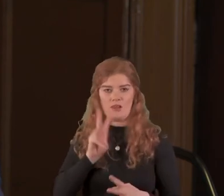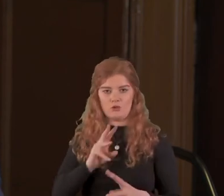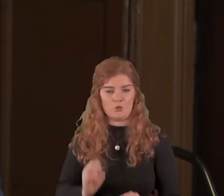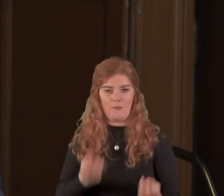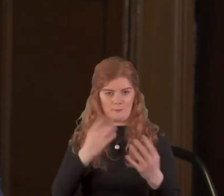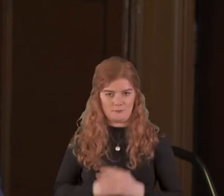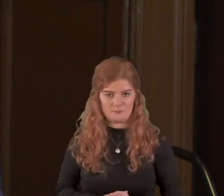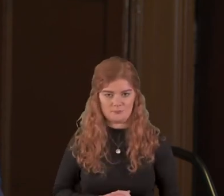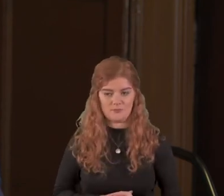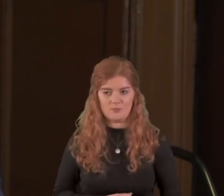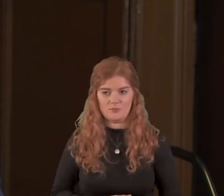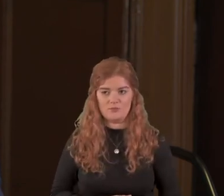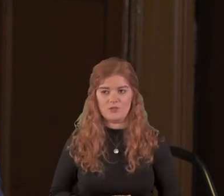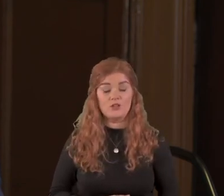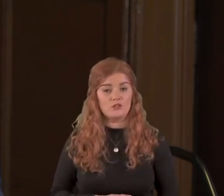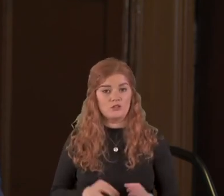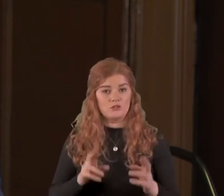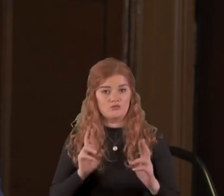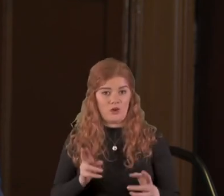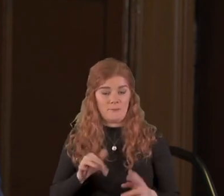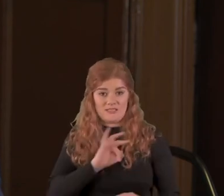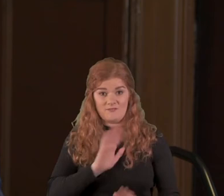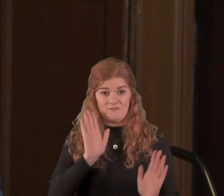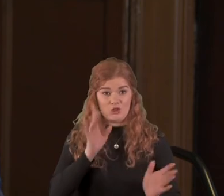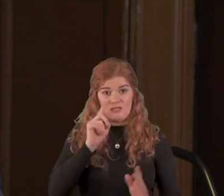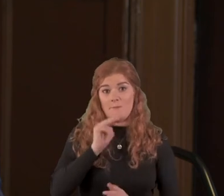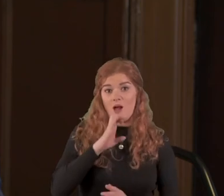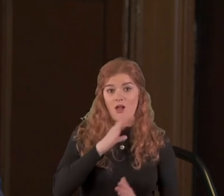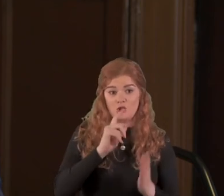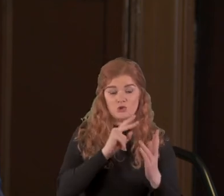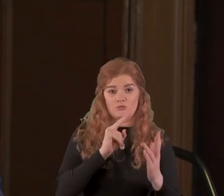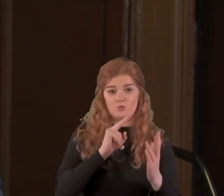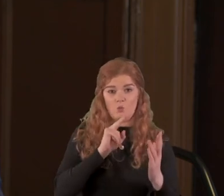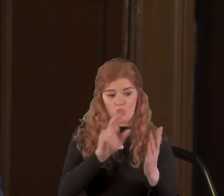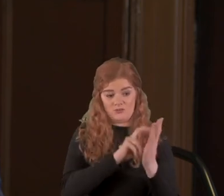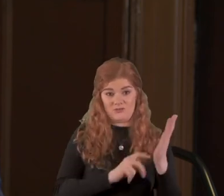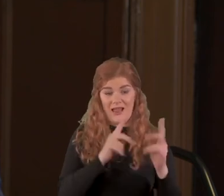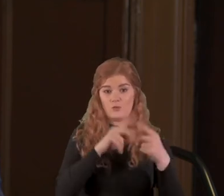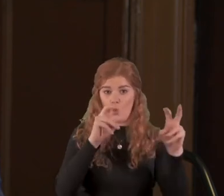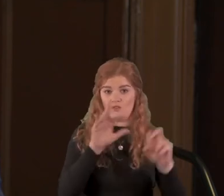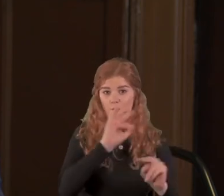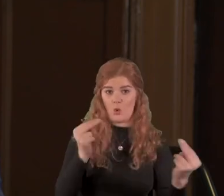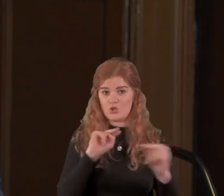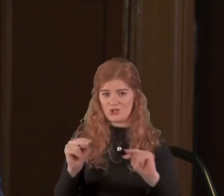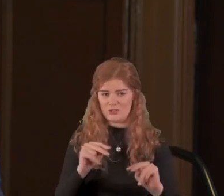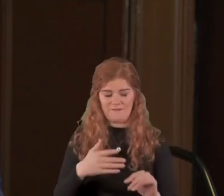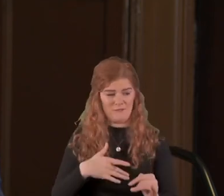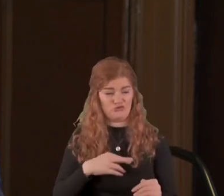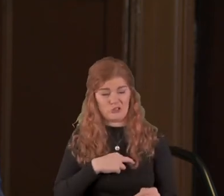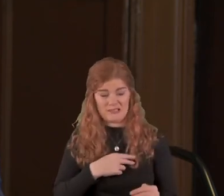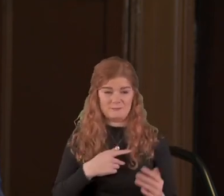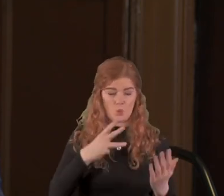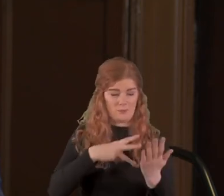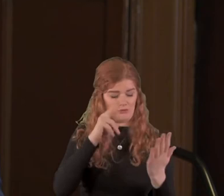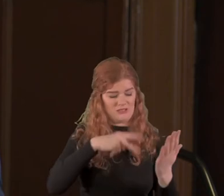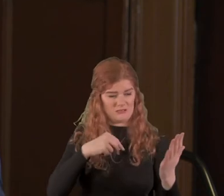the extent that I've seen Collins's words at the negotiations quoted, he seemed to me